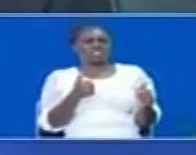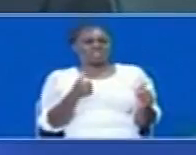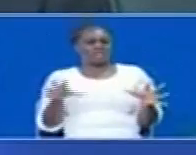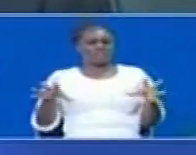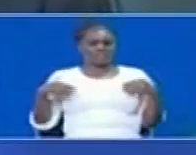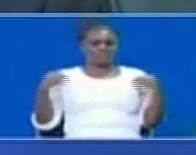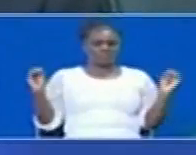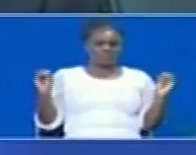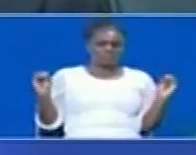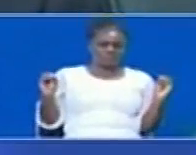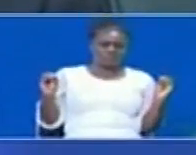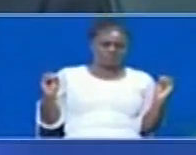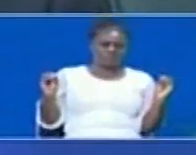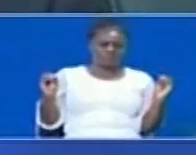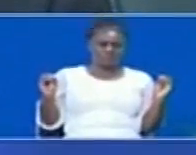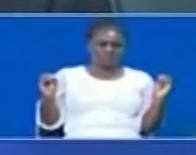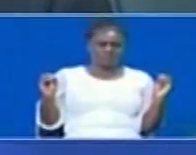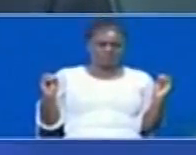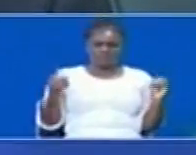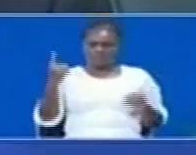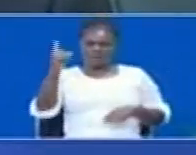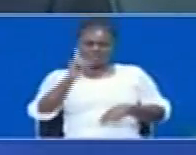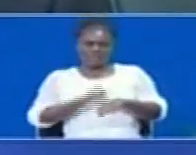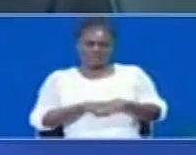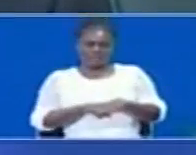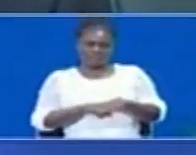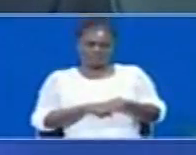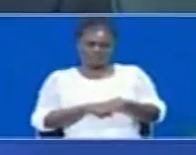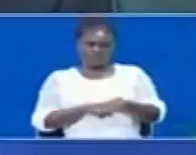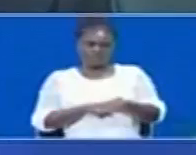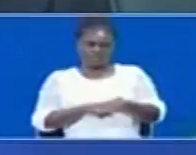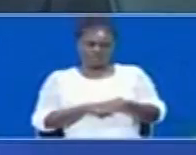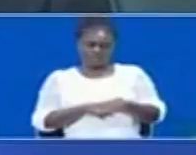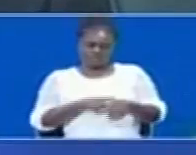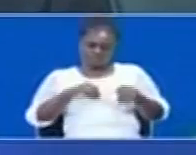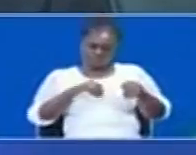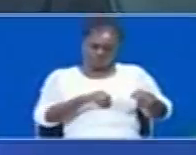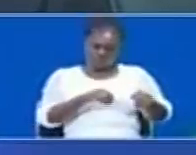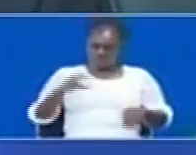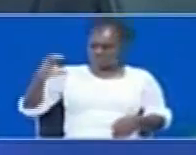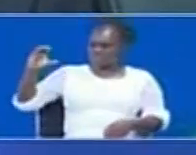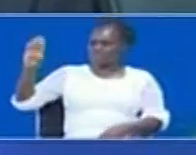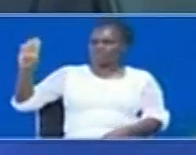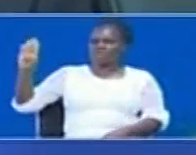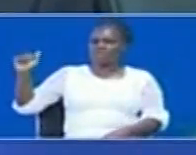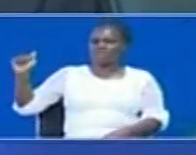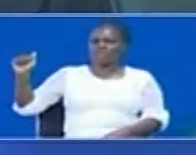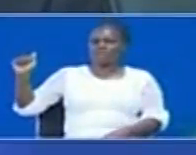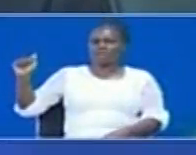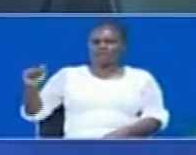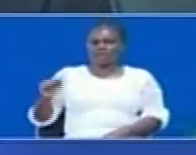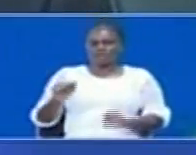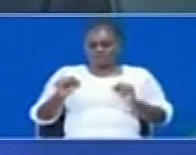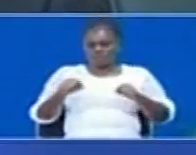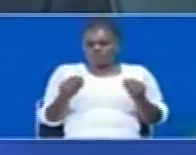pursue. At a point we pursued the CBA, the body of the CBA, to be able to